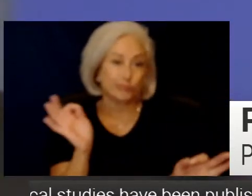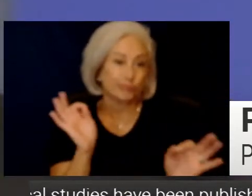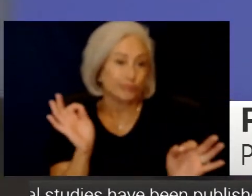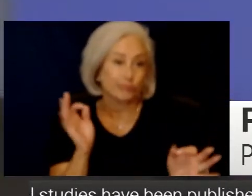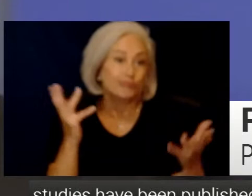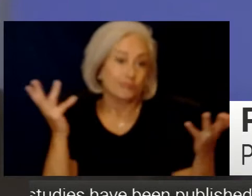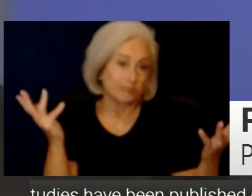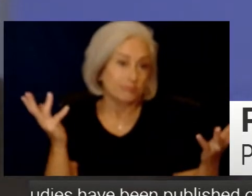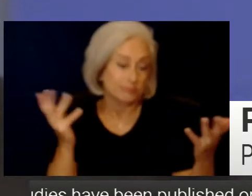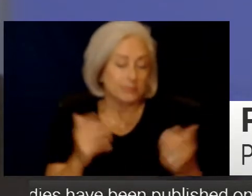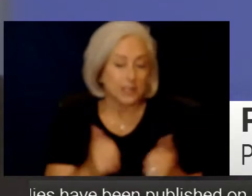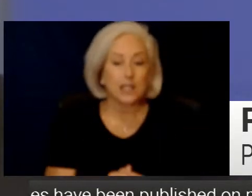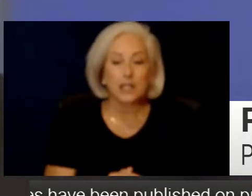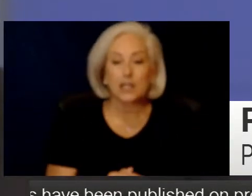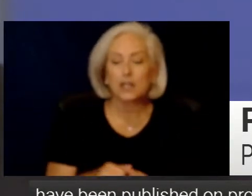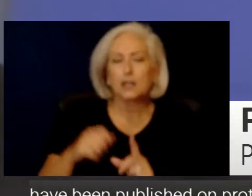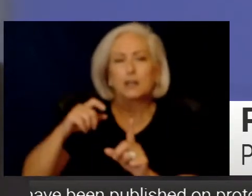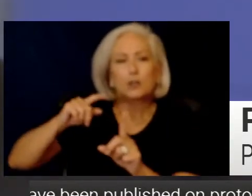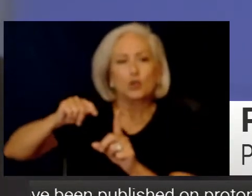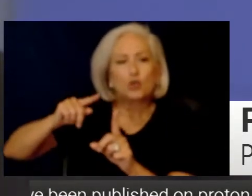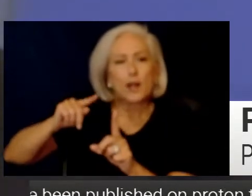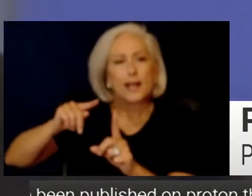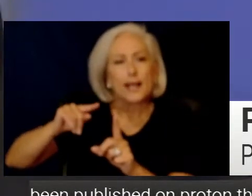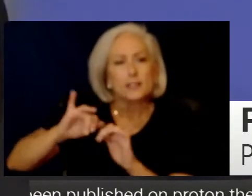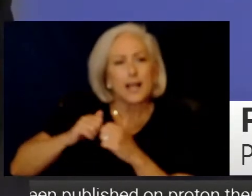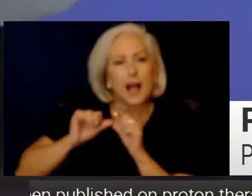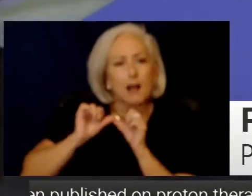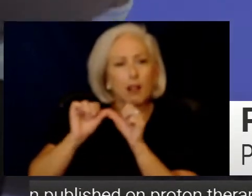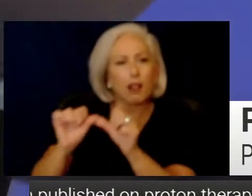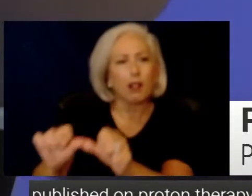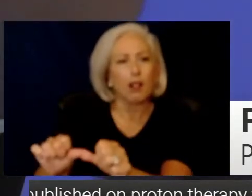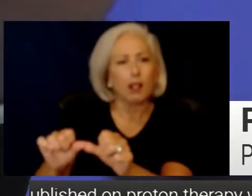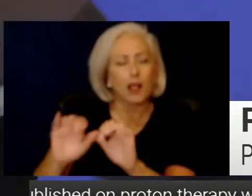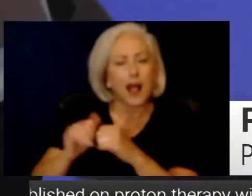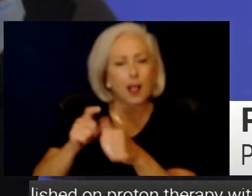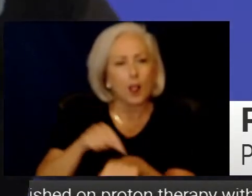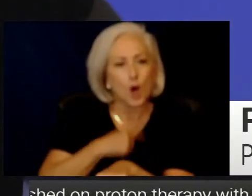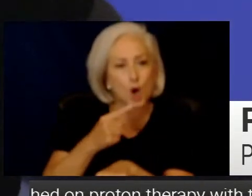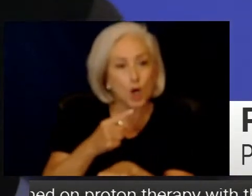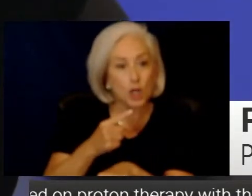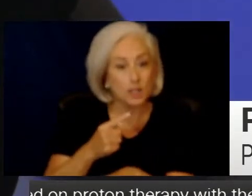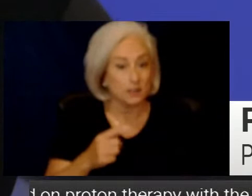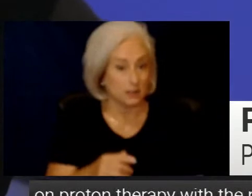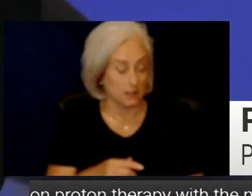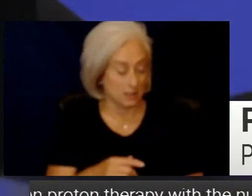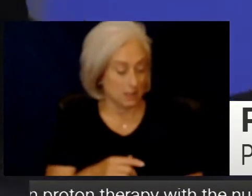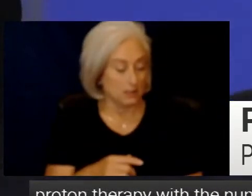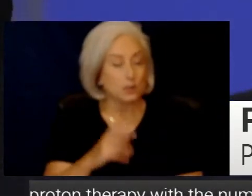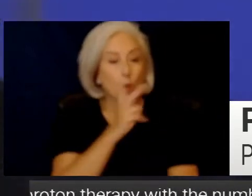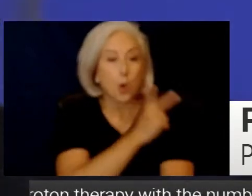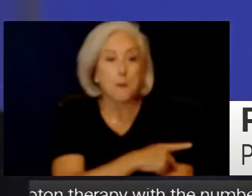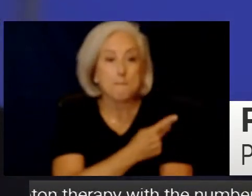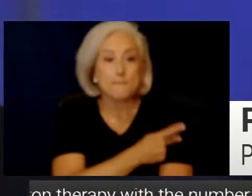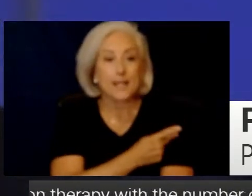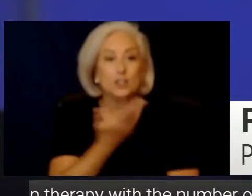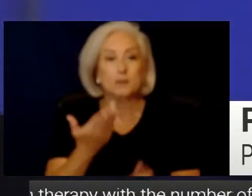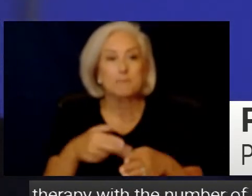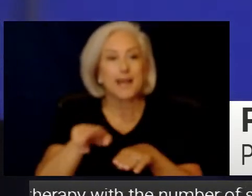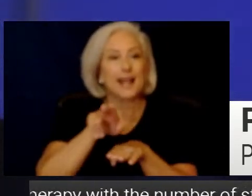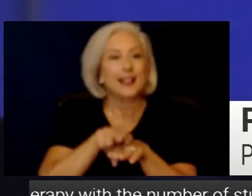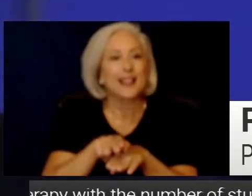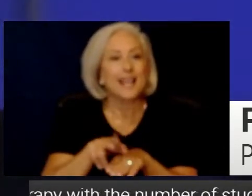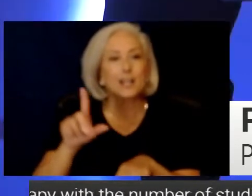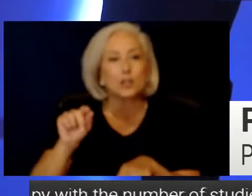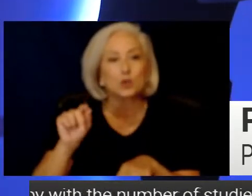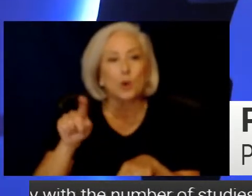The radiation part, how long is Yeah, that? that's right. So on a daily basis, a patient may be on the table for 20 to 40 minutes, but actually the majority